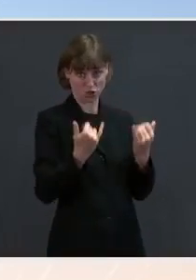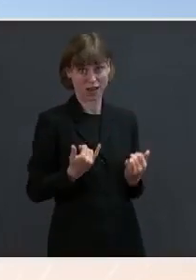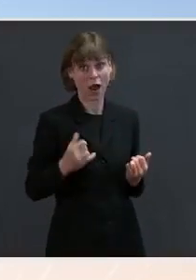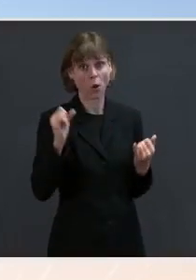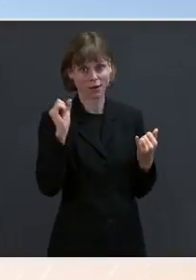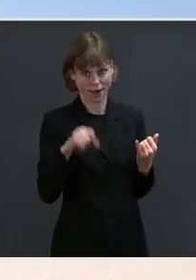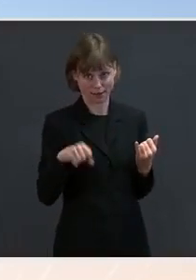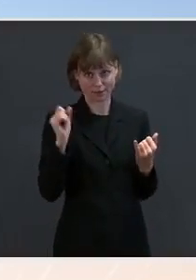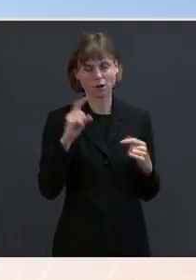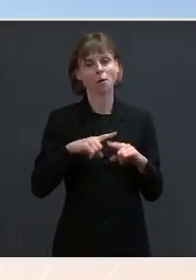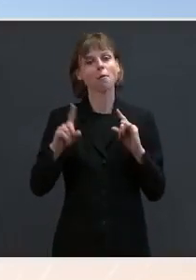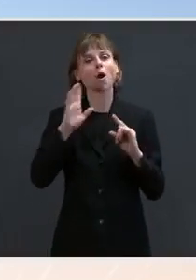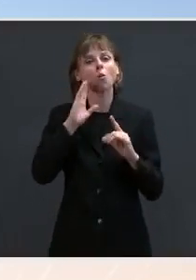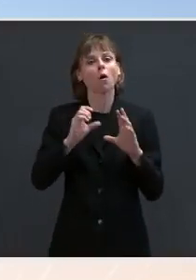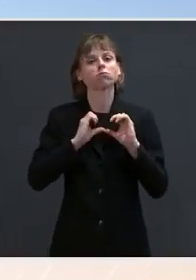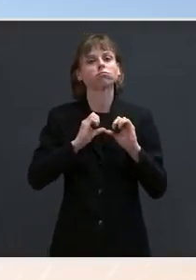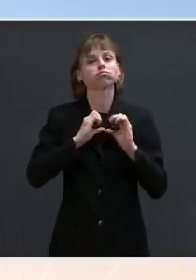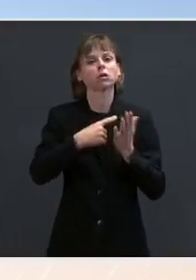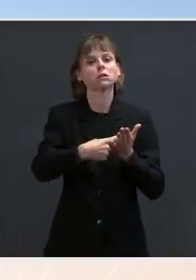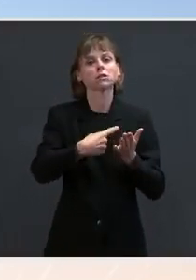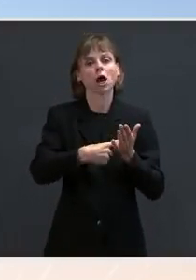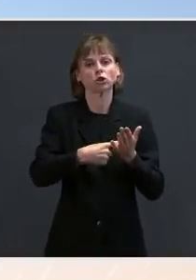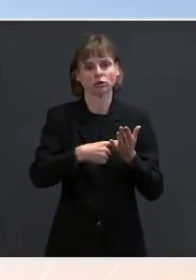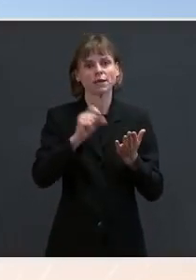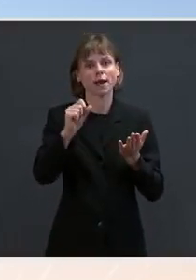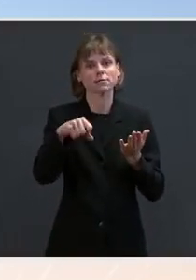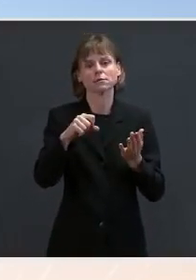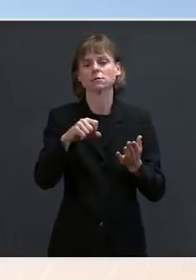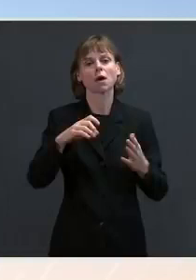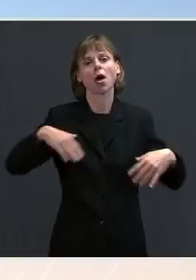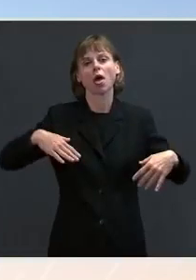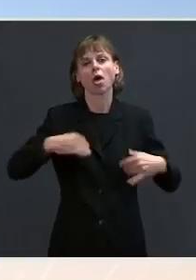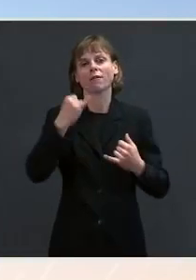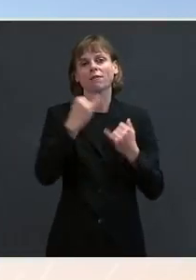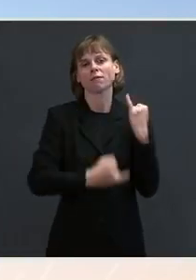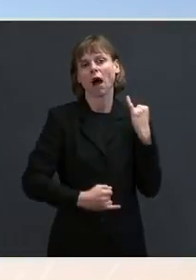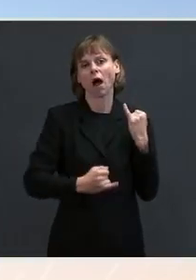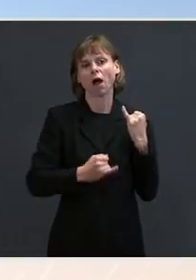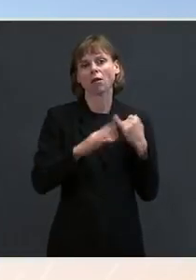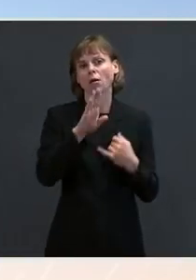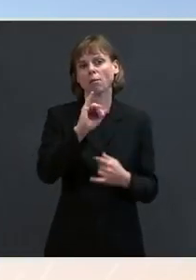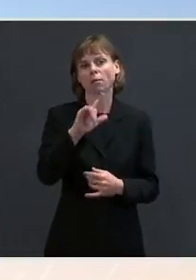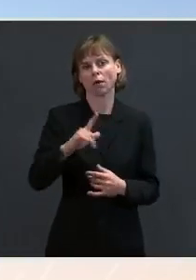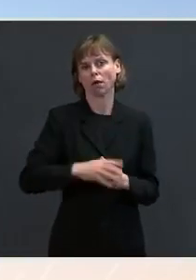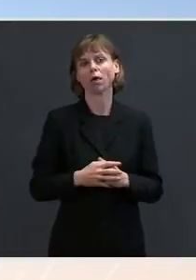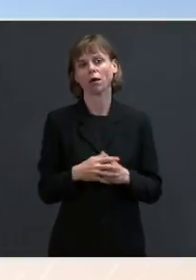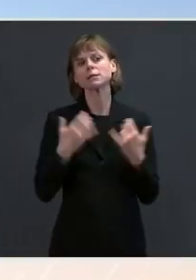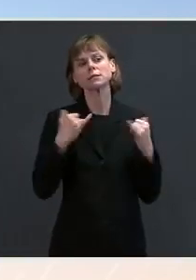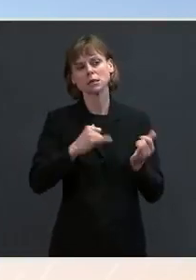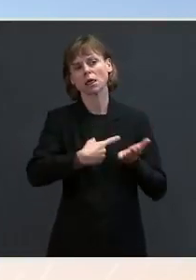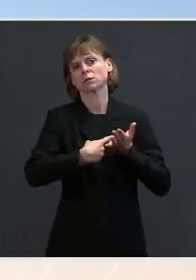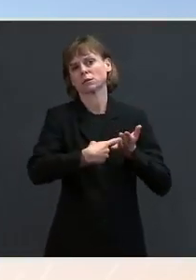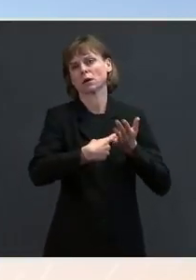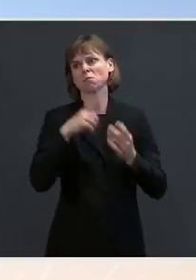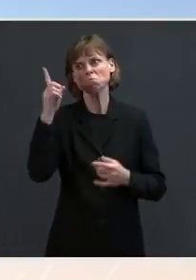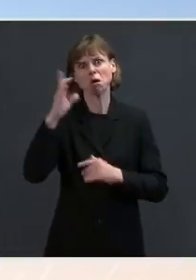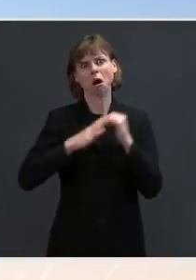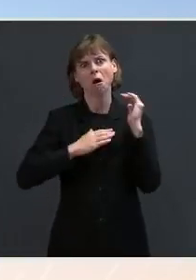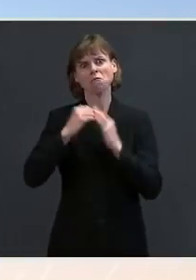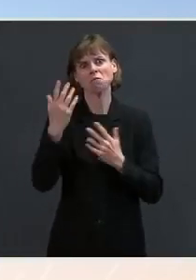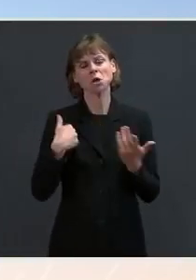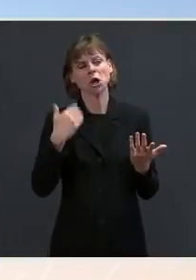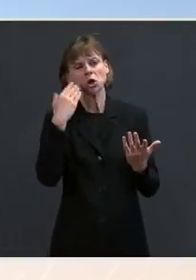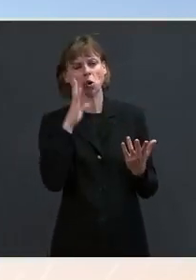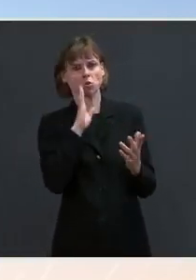to be ongoing discussions. We don't have a final bill, as you know. There will be ongoing discussions. He is comfortable and knows there will be tweaks at the